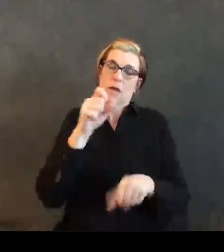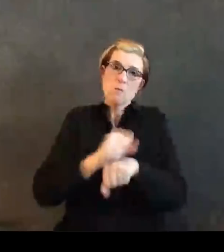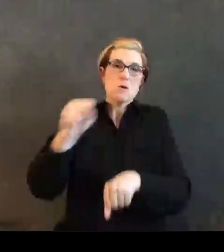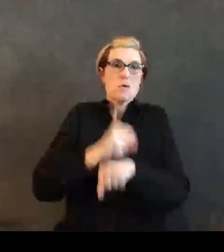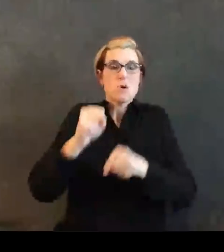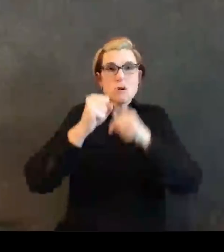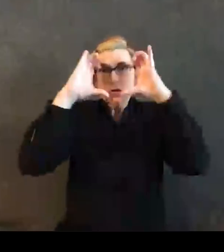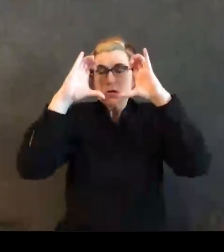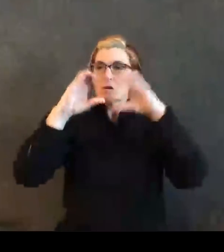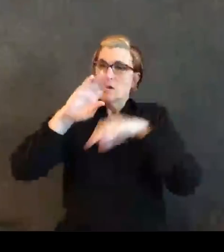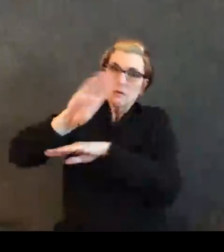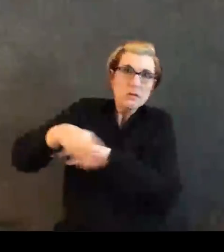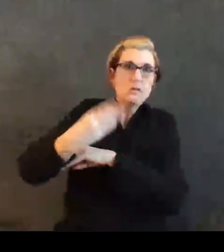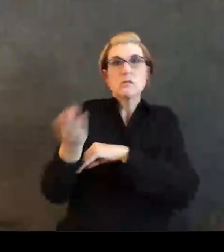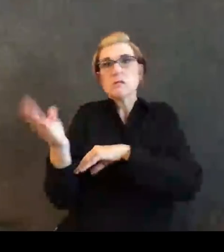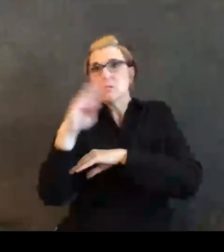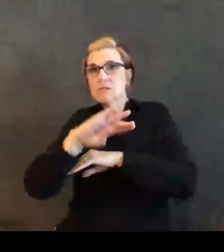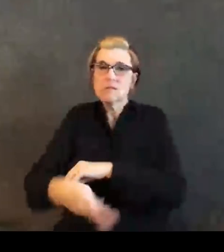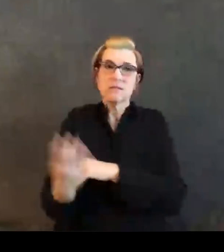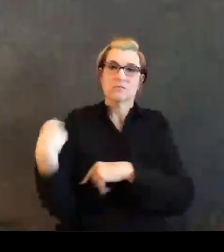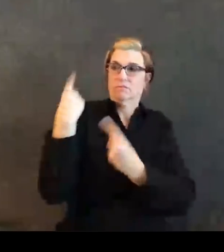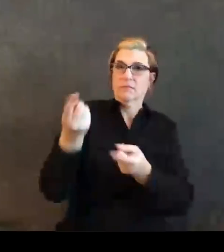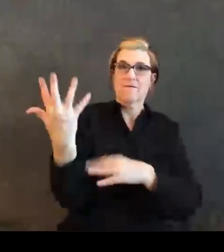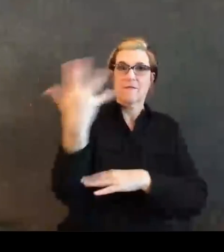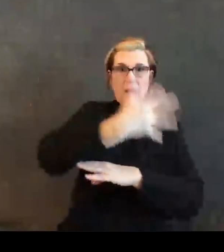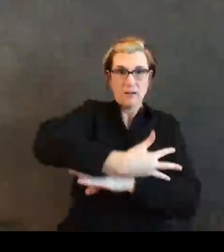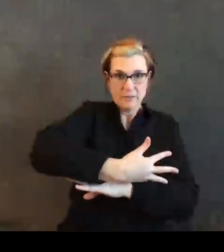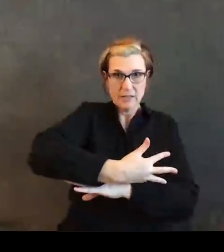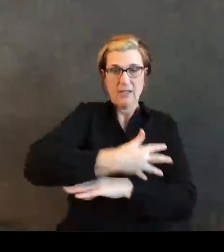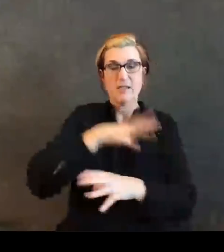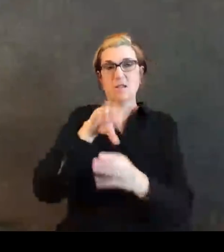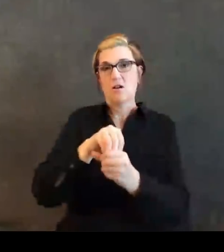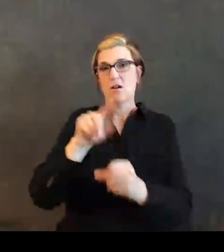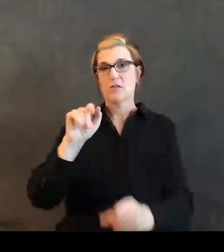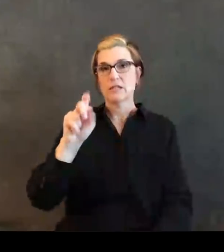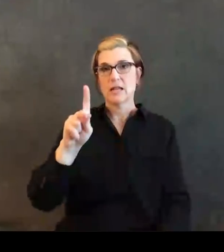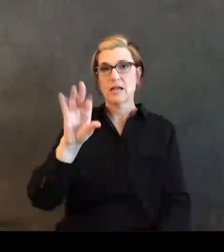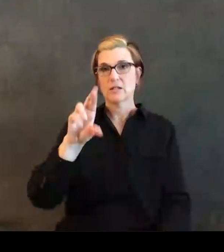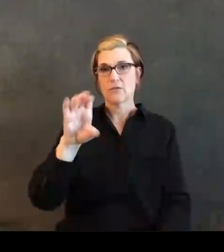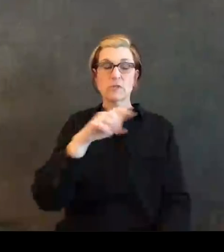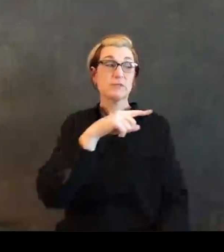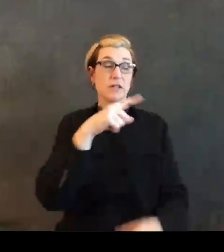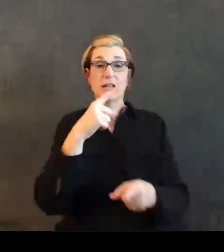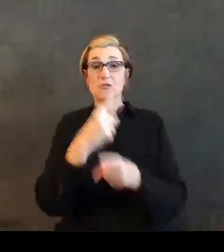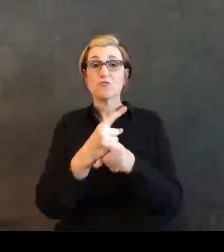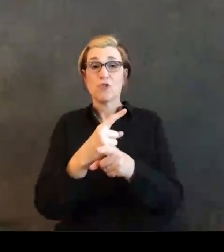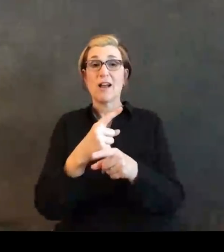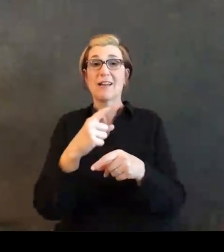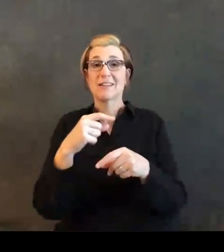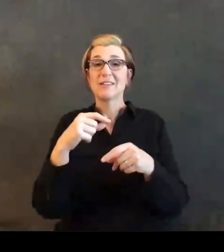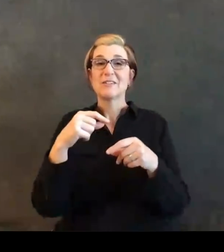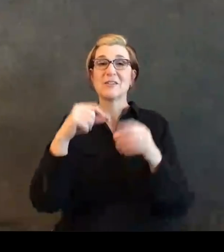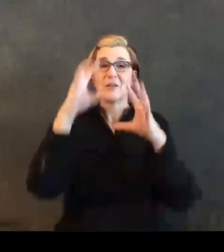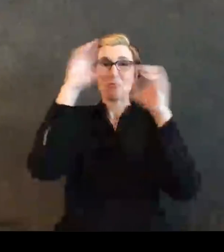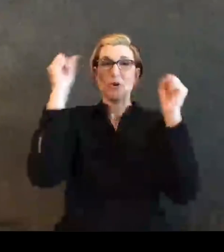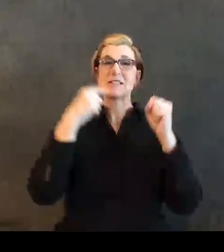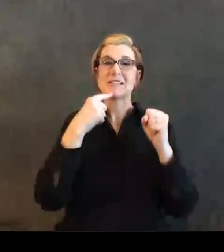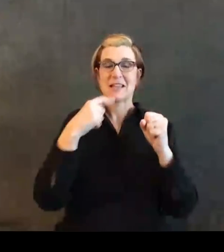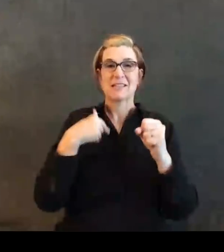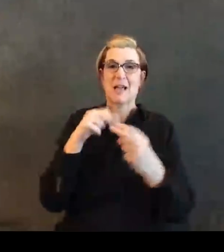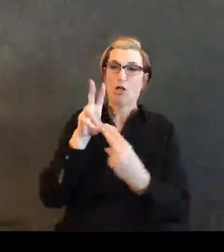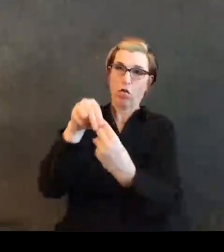days on all the task force. As the President said, I got to live in the LBJ room for the last 5 days, and we couldn't